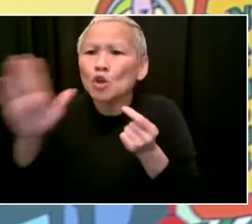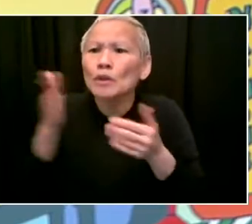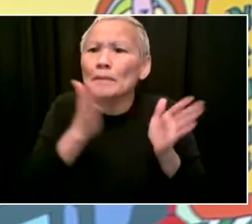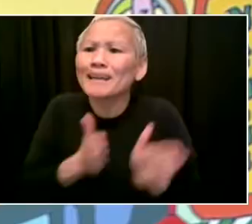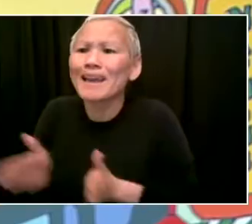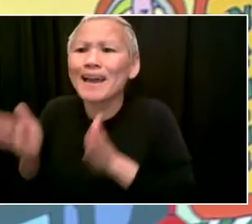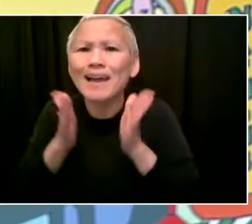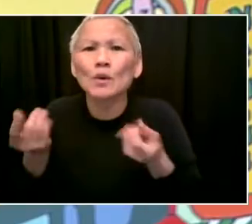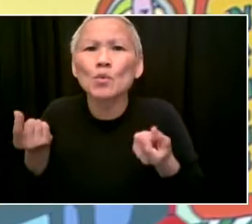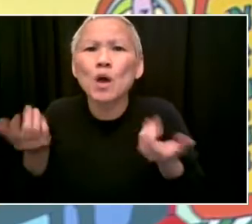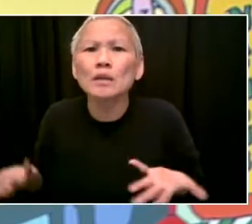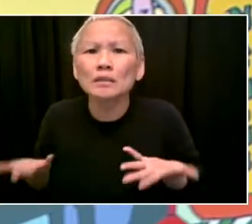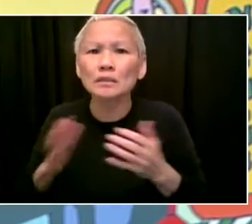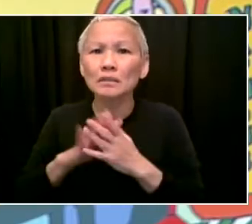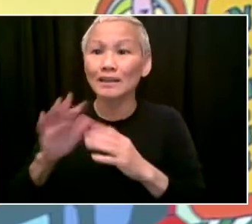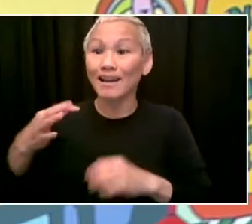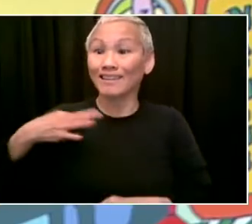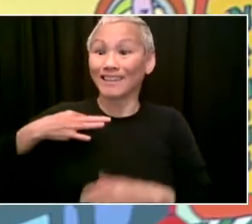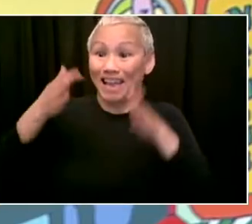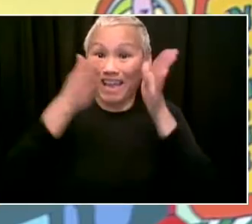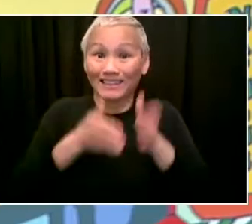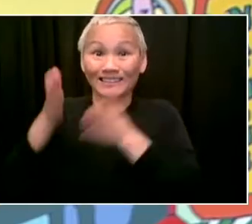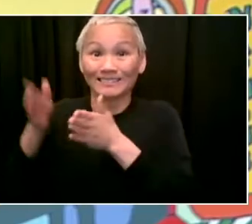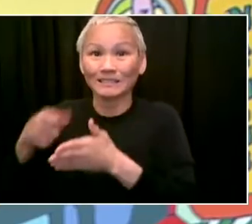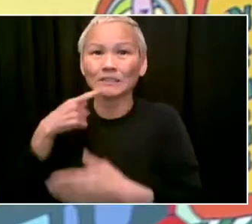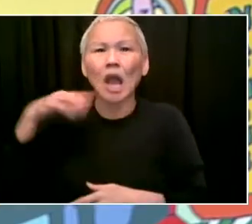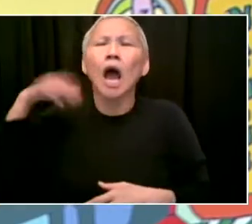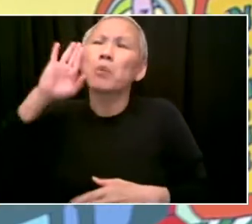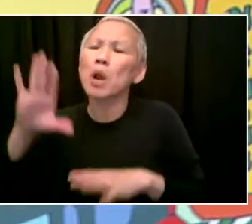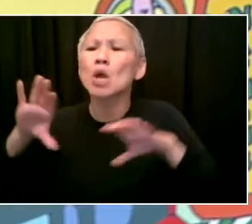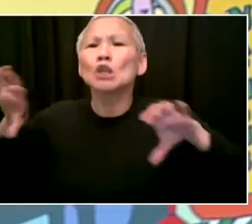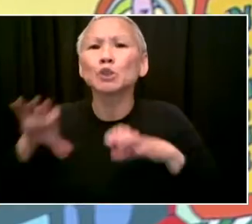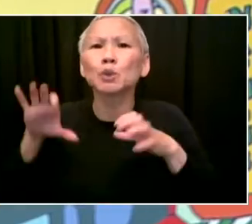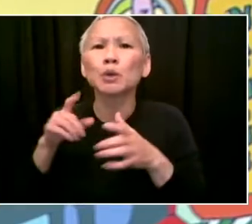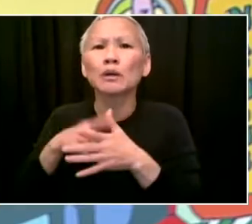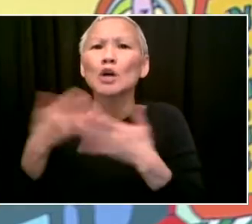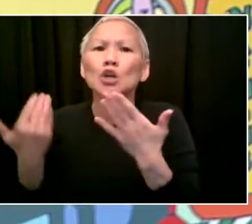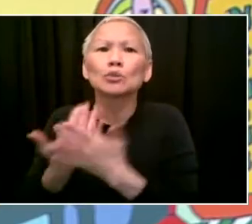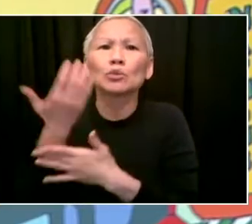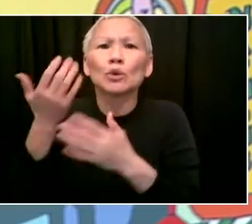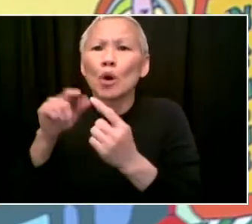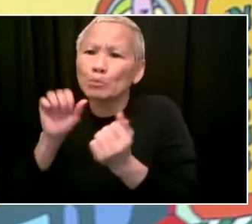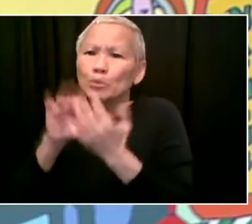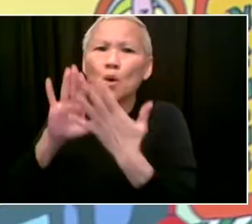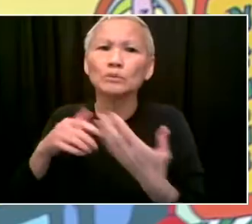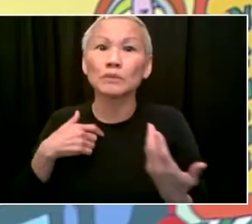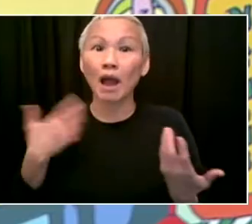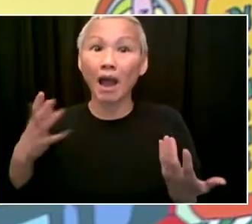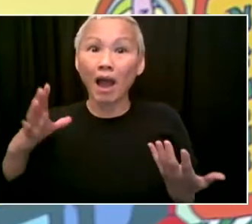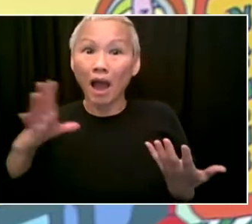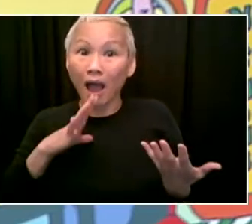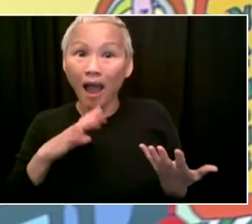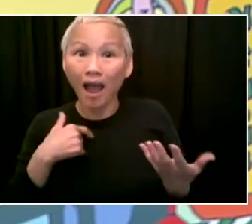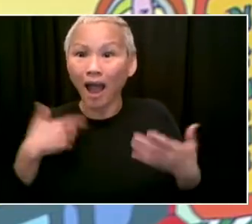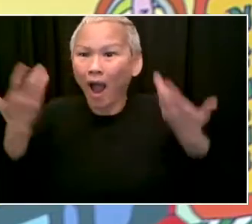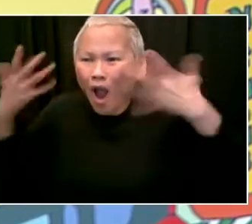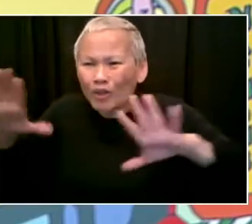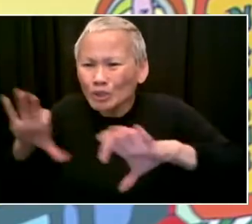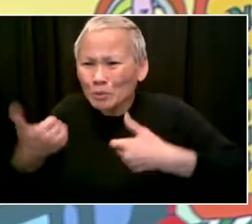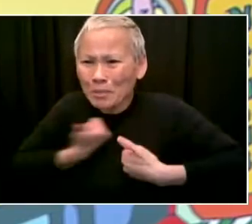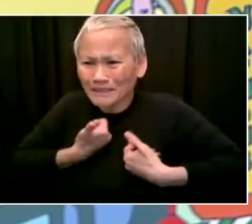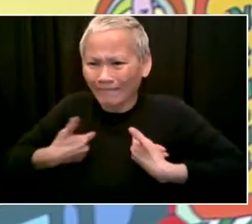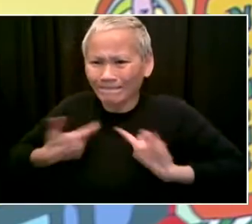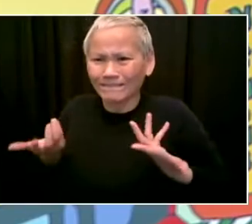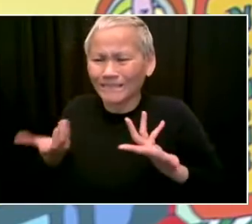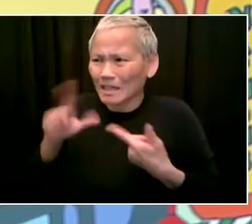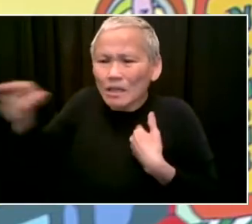are things my administration is doing right now already. I heard a lot of statements that reflected a lack of information